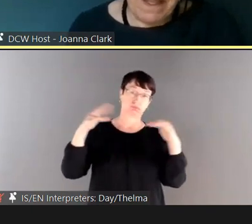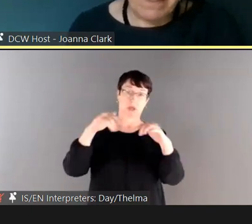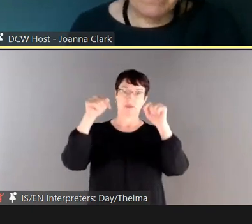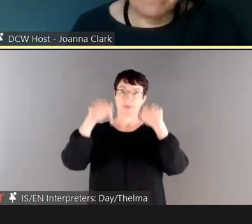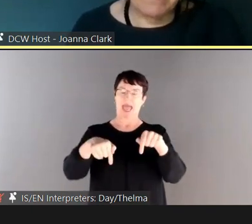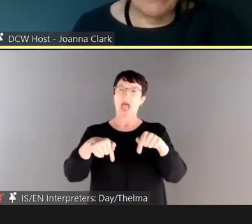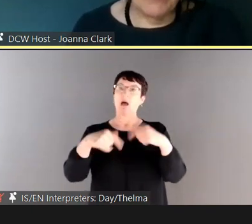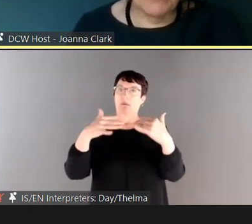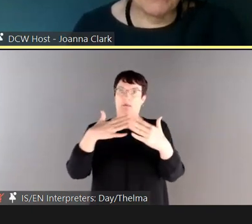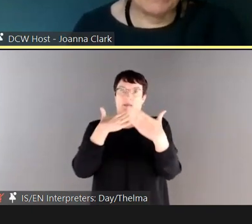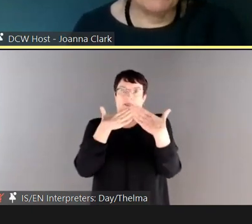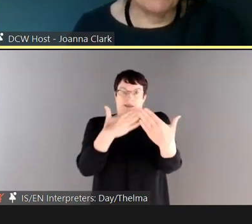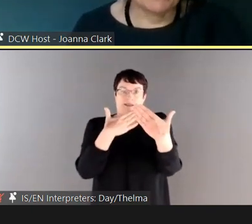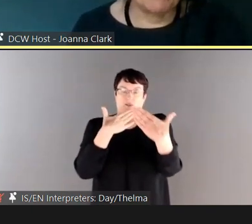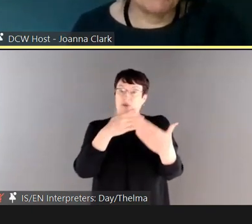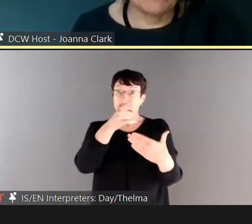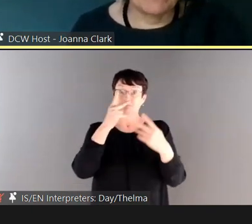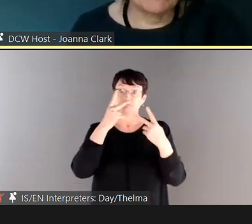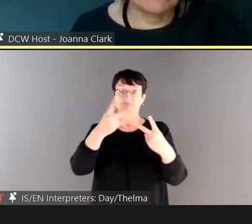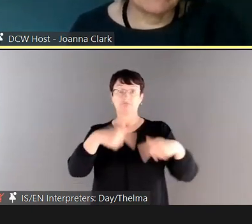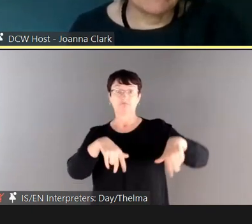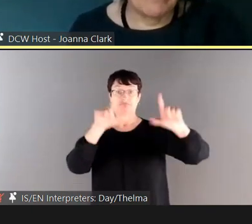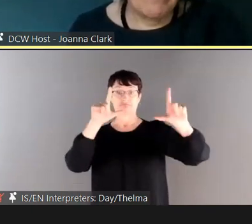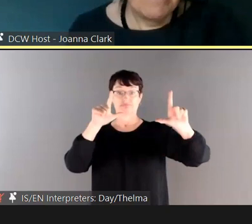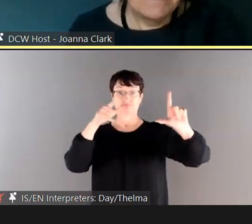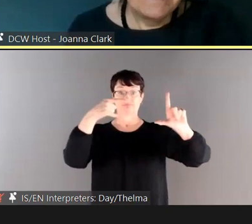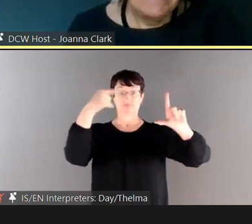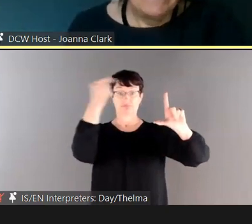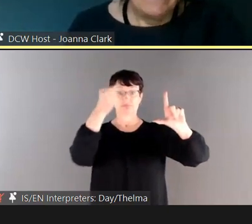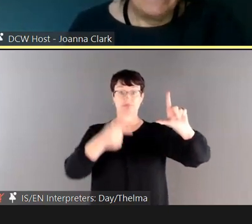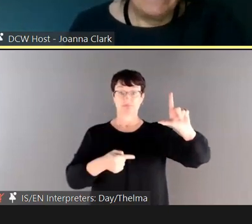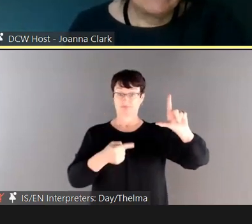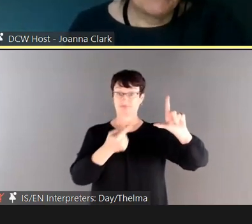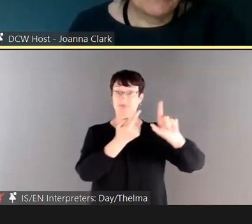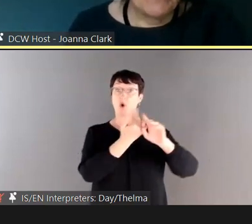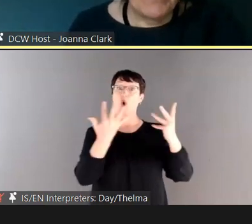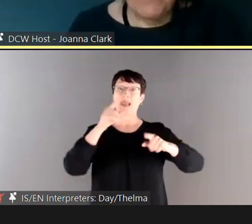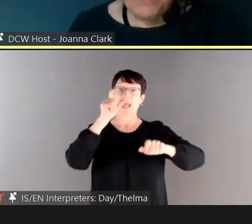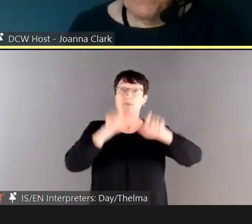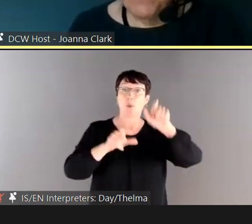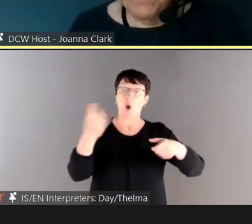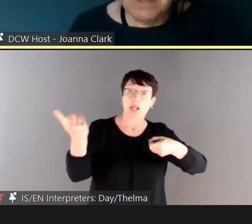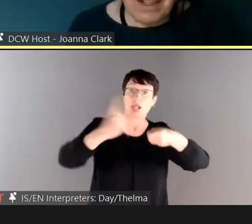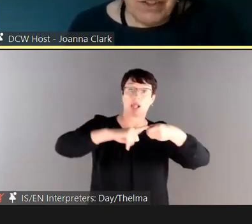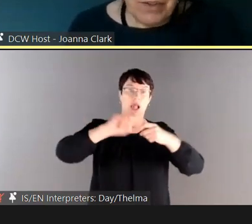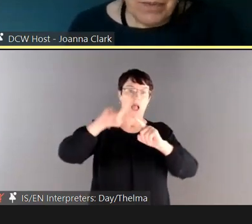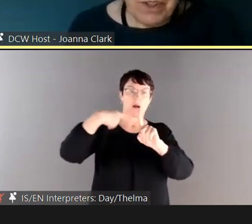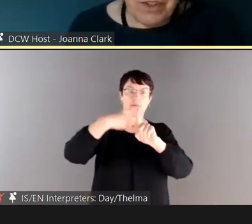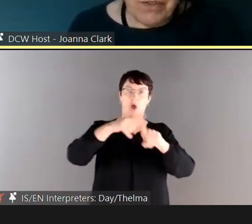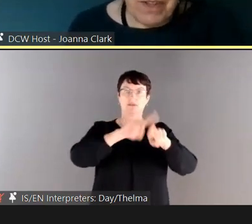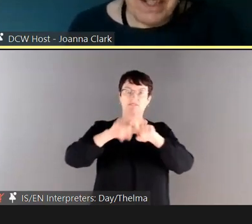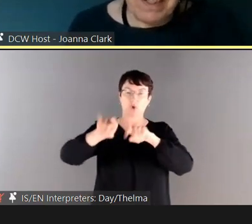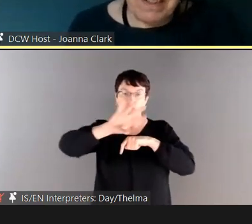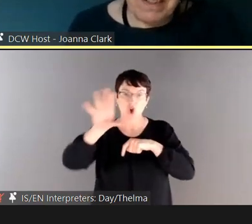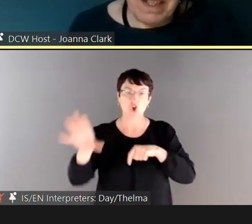us. You can see on the screen what some of the statistics are. and also a wide range of organisations, which